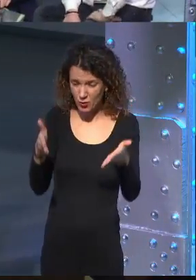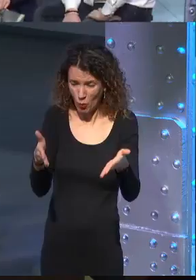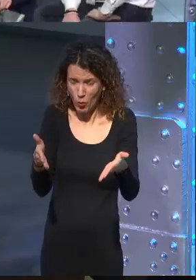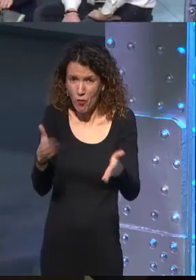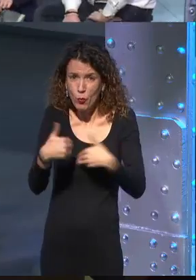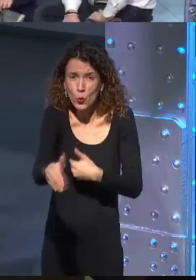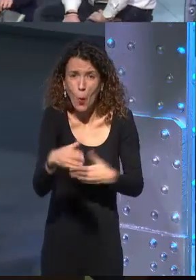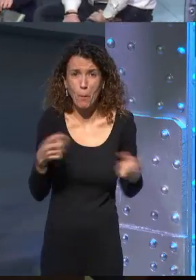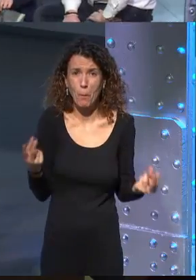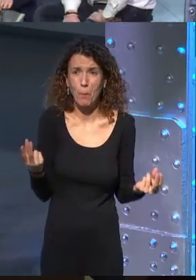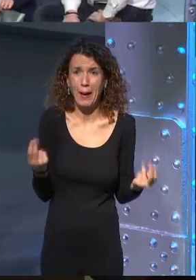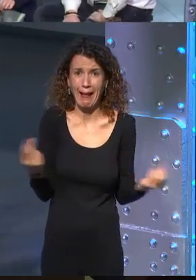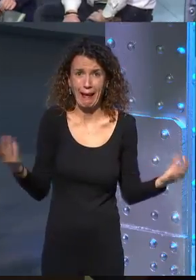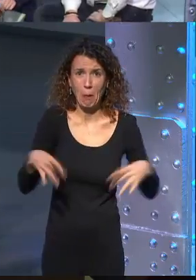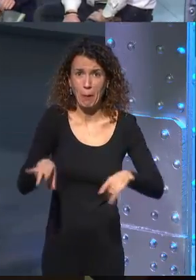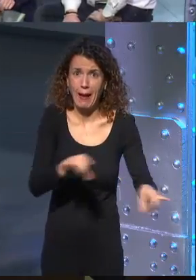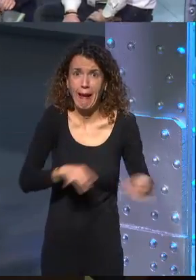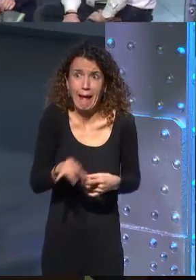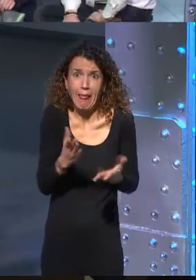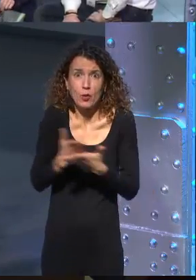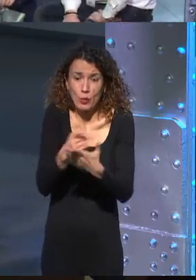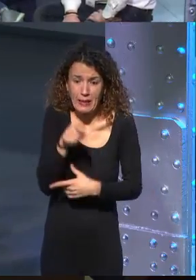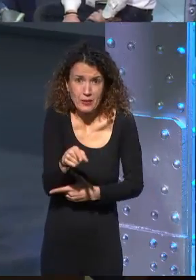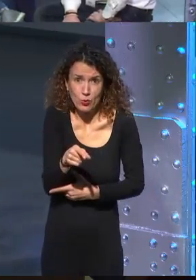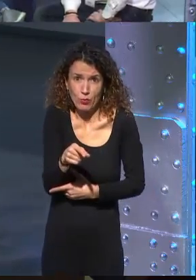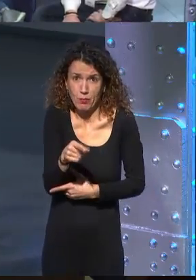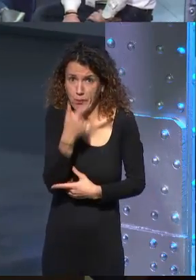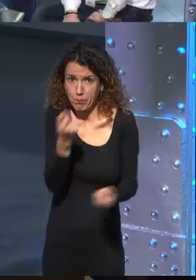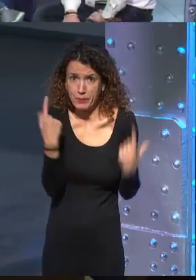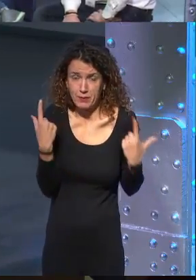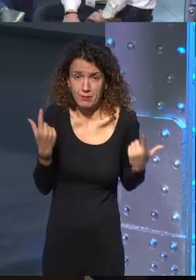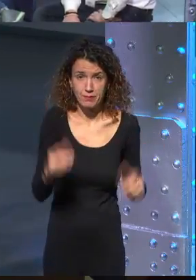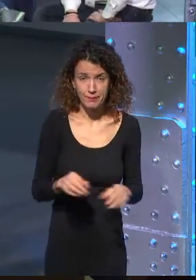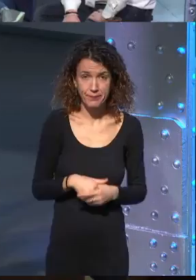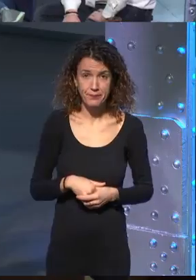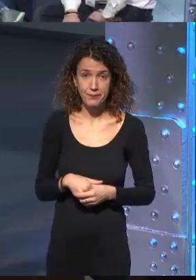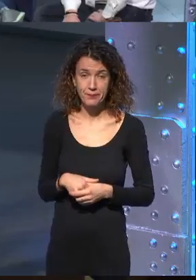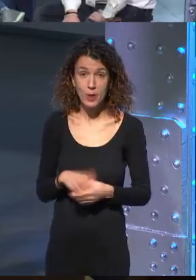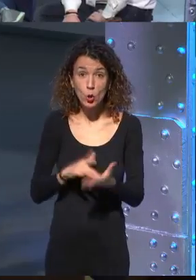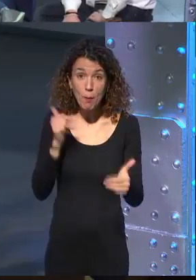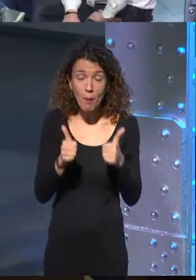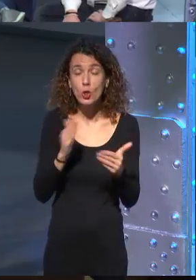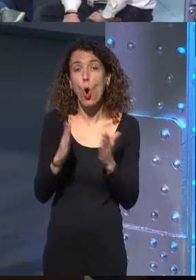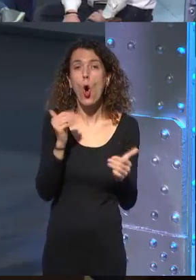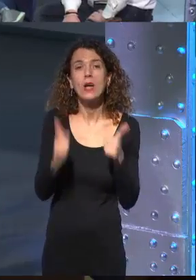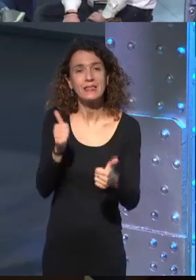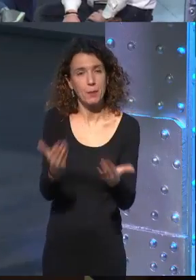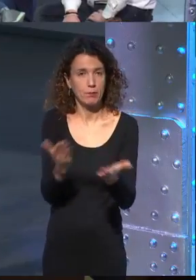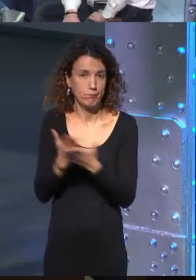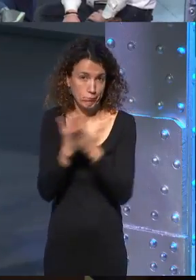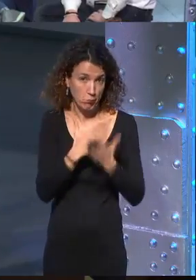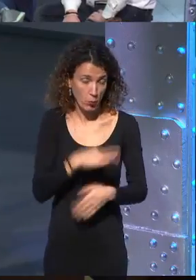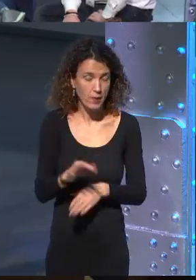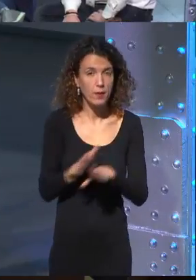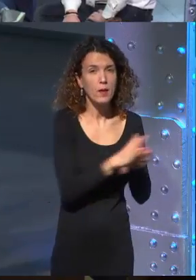ceiling and not paying any attention to the lesson, because it's pointless for my future, and I will study for it for the